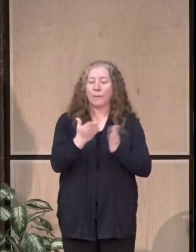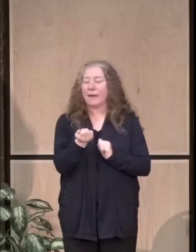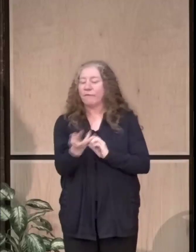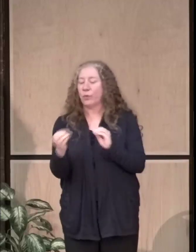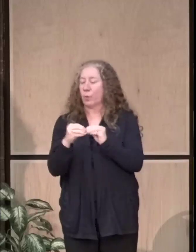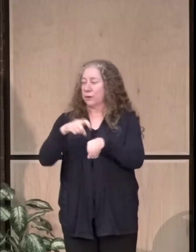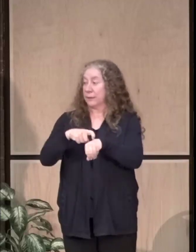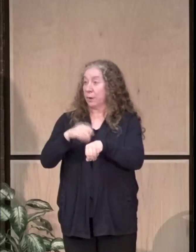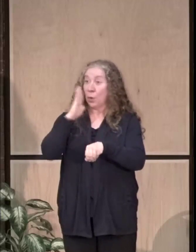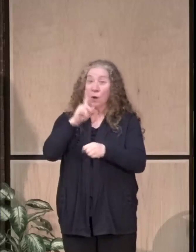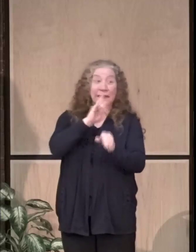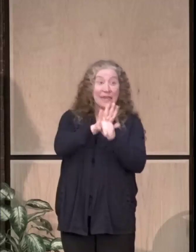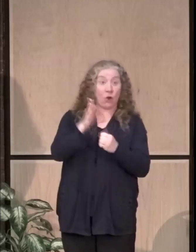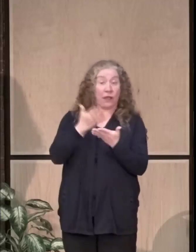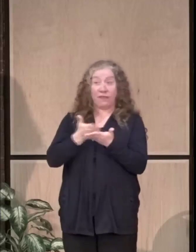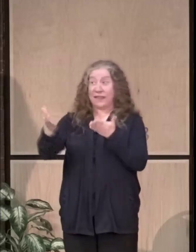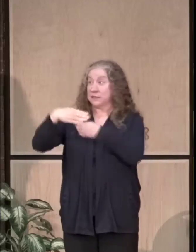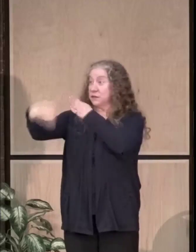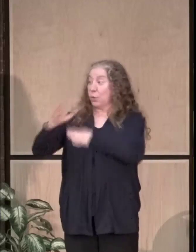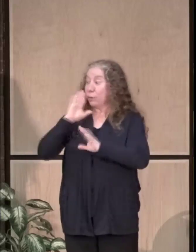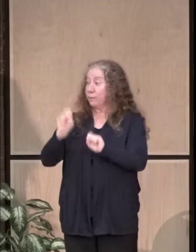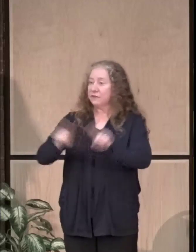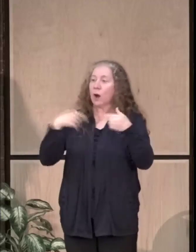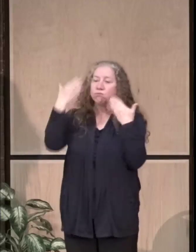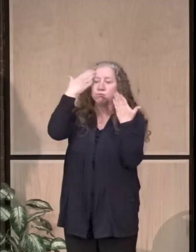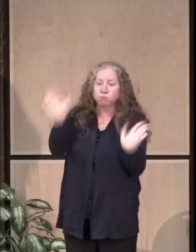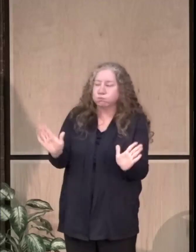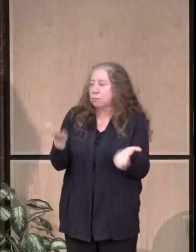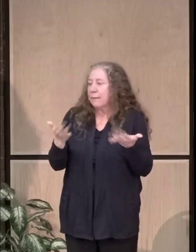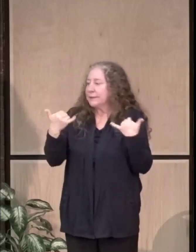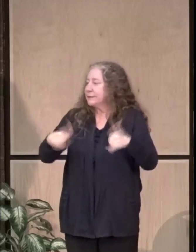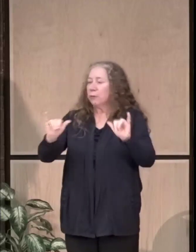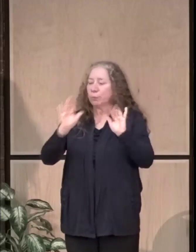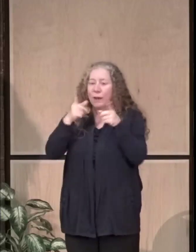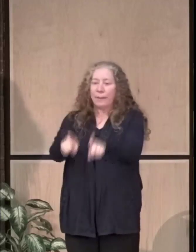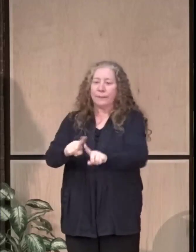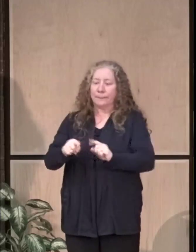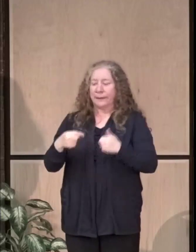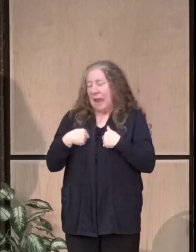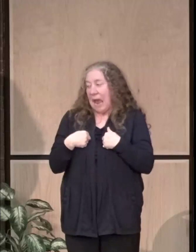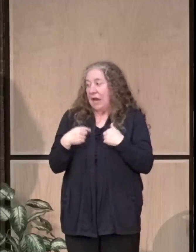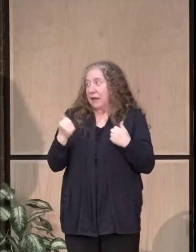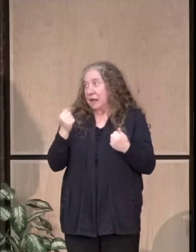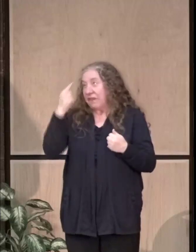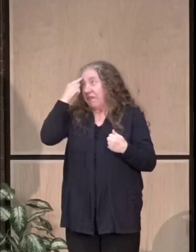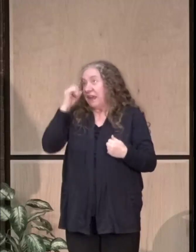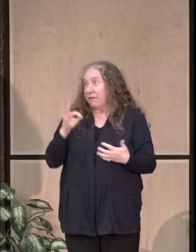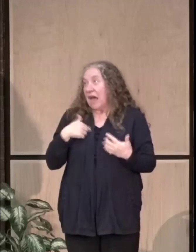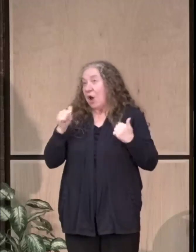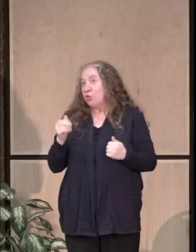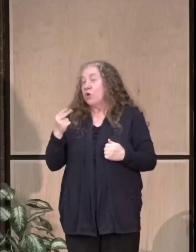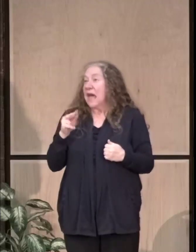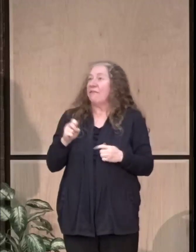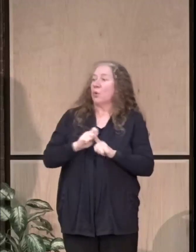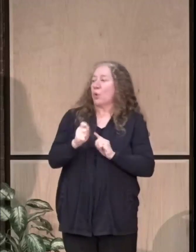have guaranteed anything changed? I don't know. Right. But that's what I can think of.